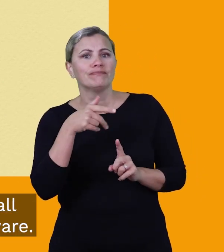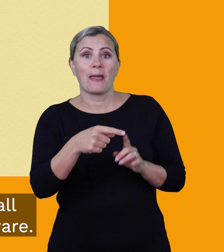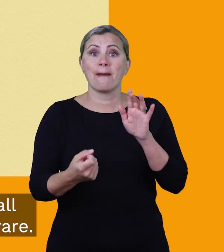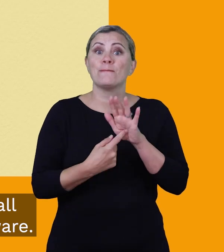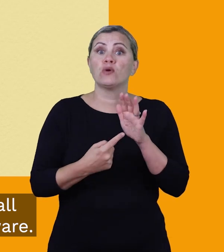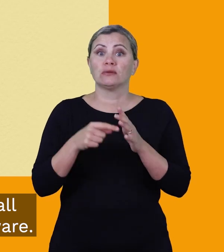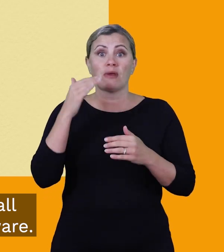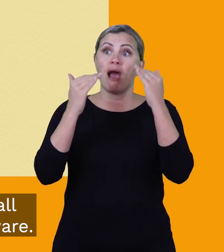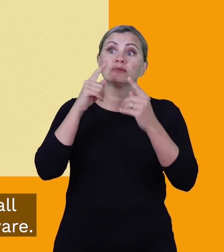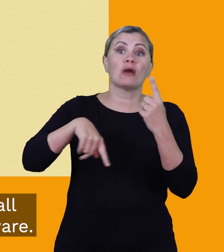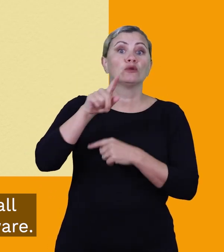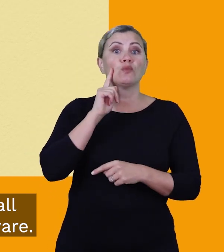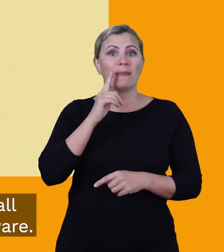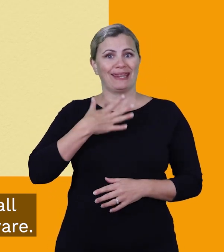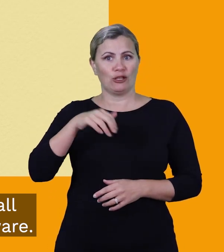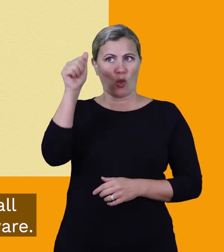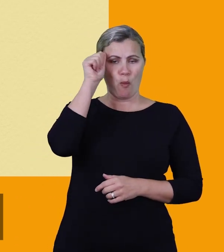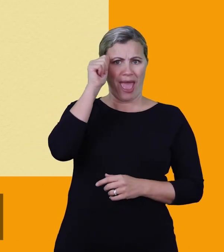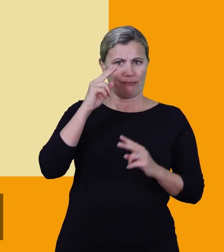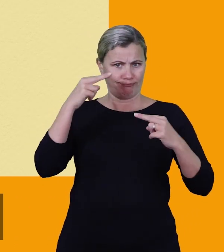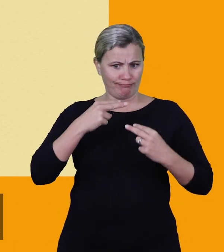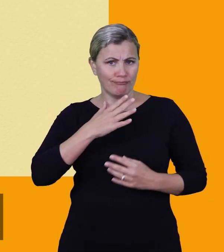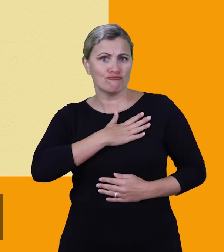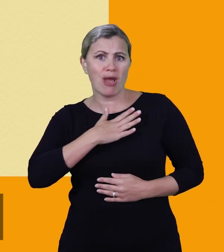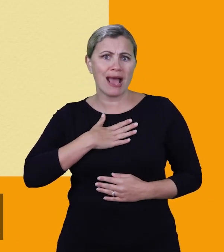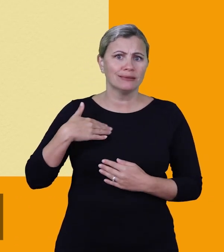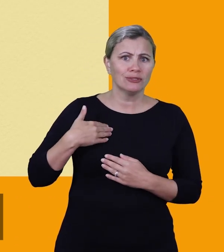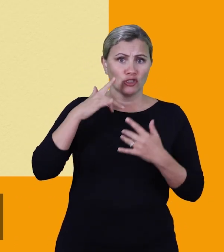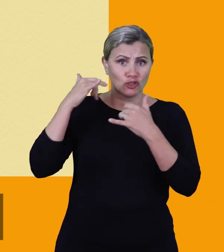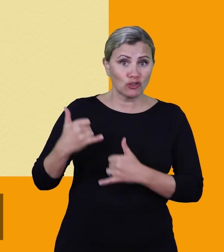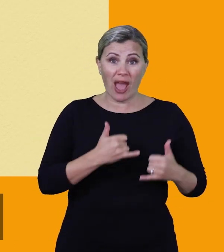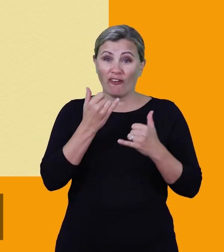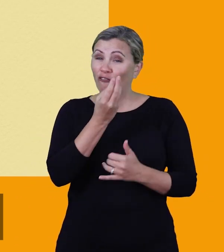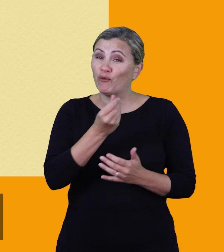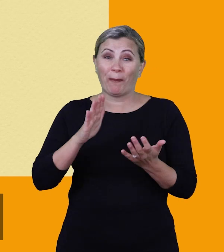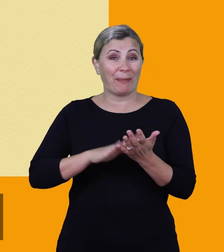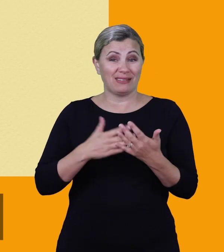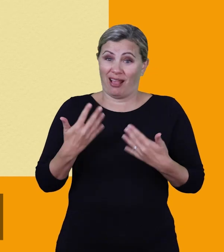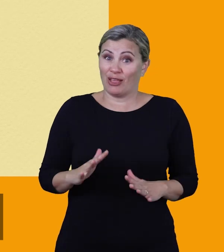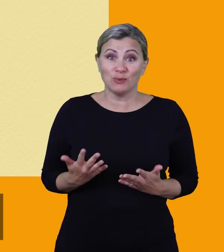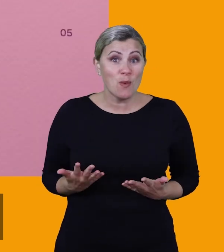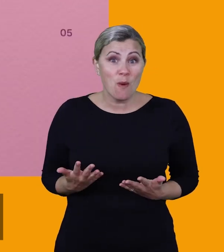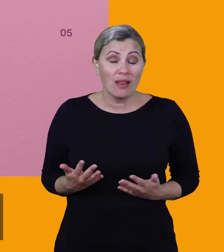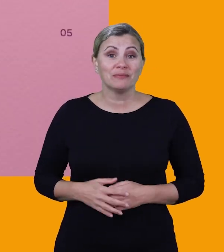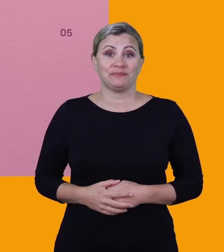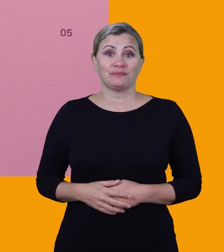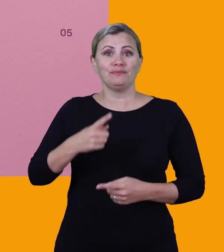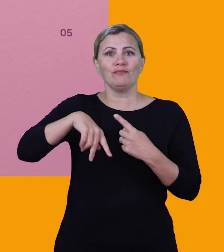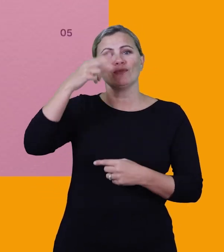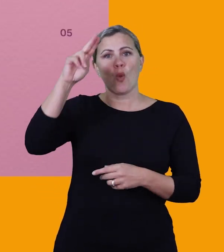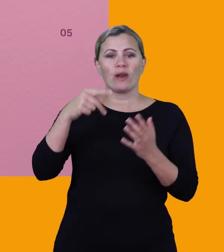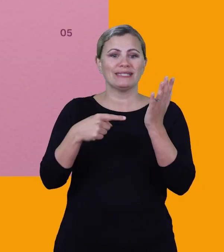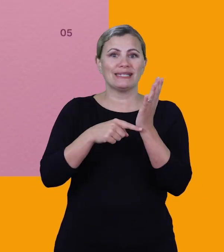all adult women to be breast aware. Checking your breasts only takes a few minutes, and it's as easy as TLC.